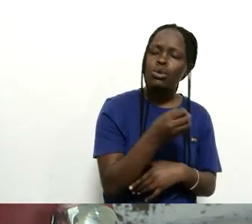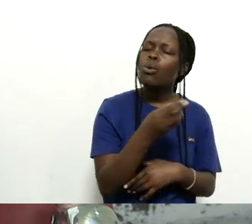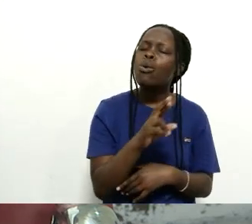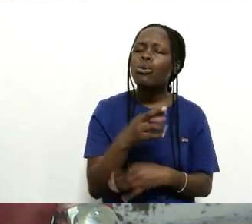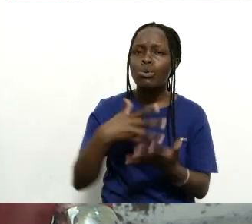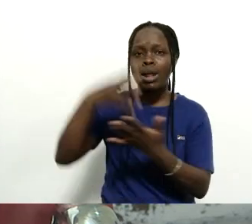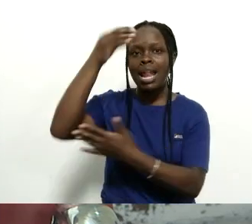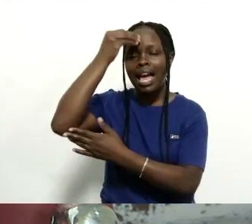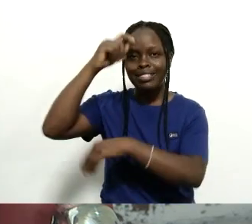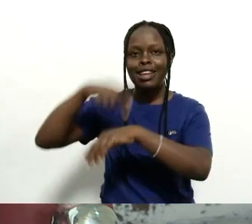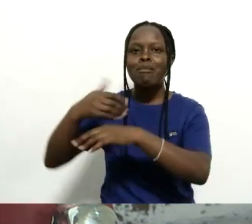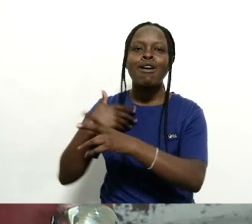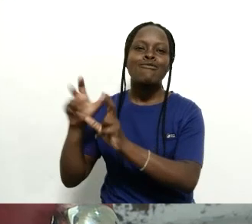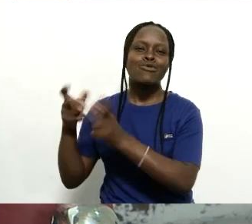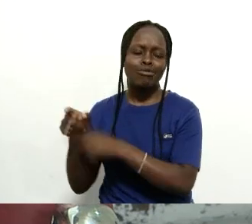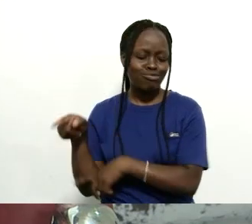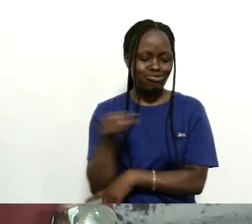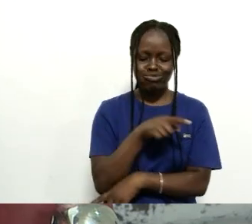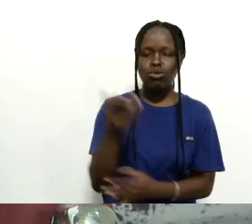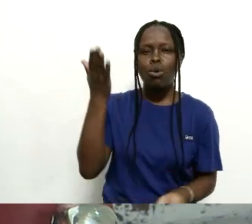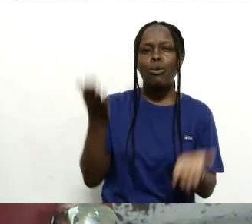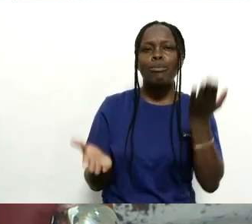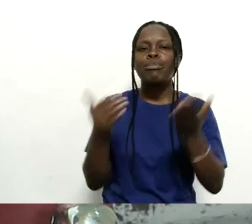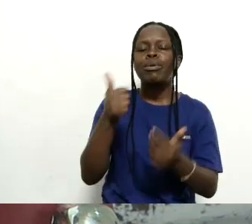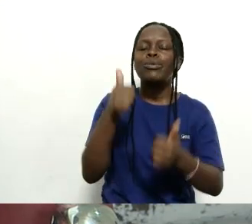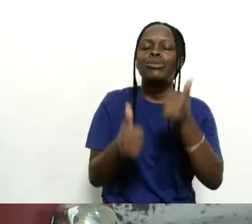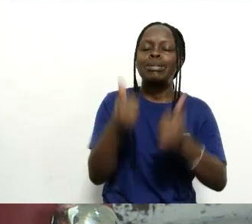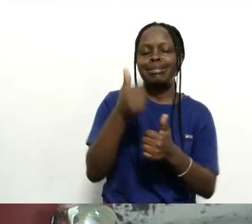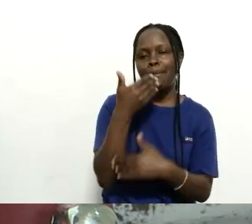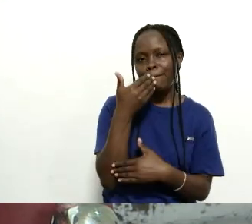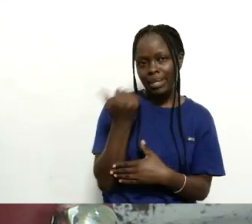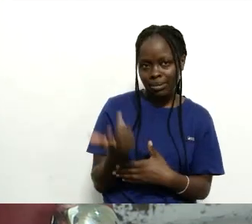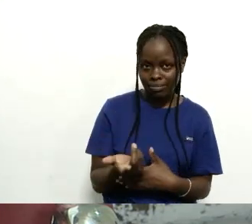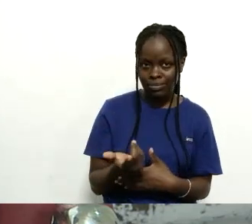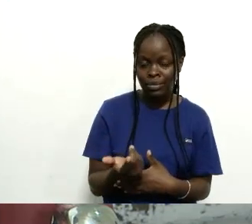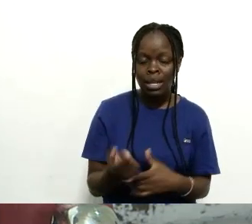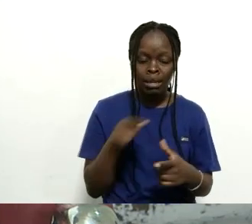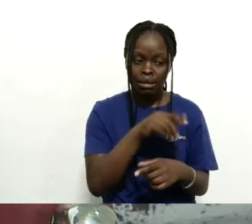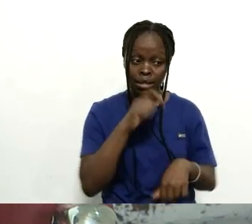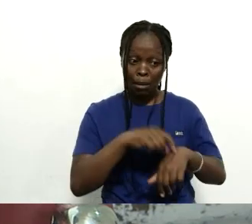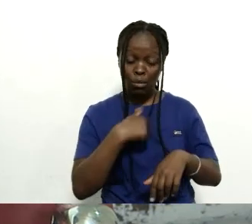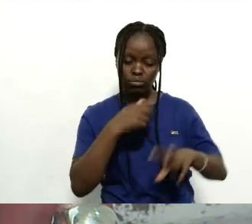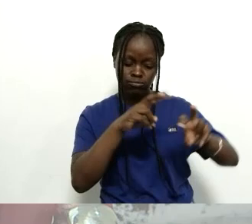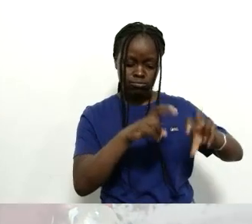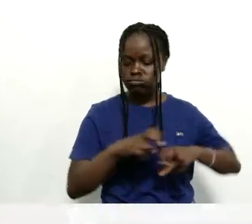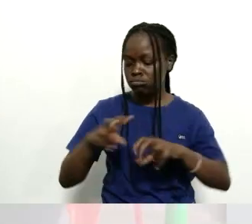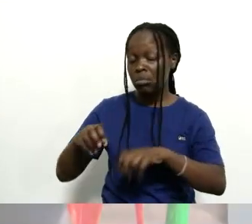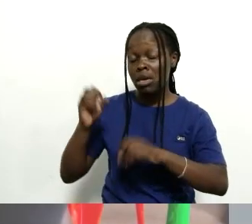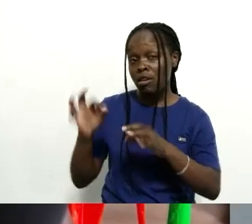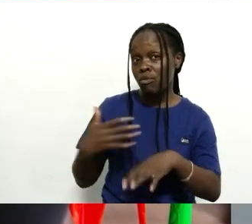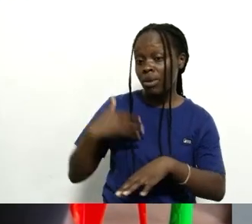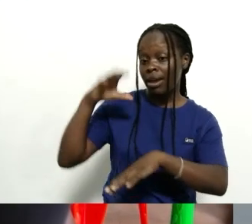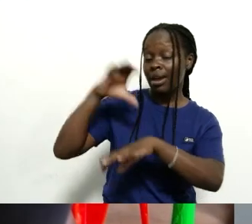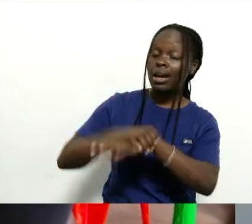model. But we're also now looking a lot at the teachers, because they are the primary source of education and learning